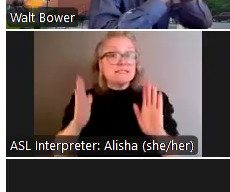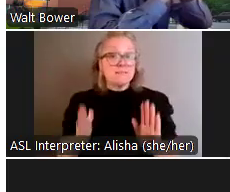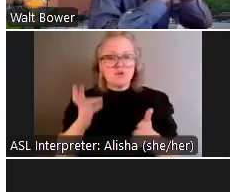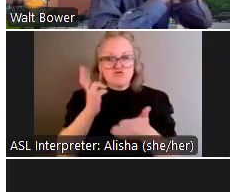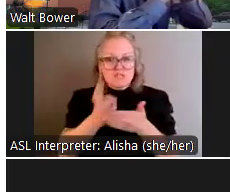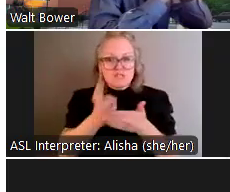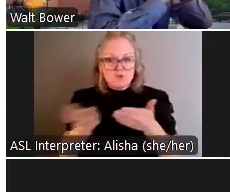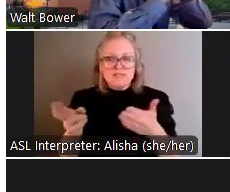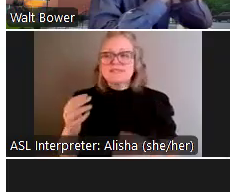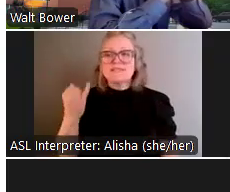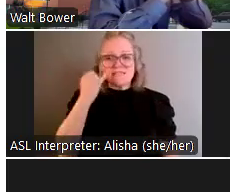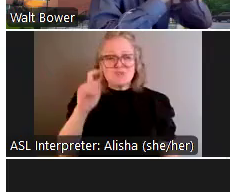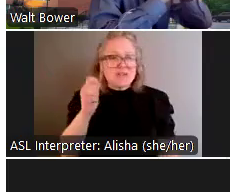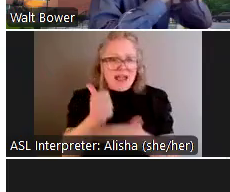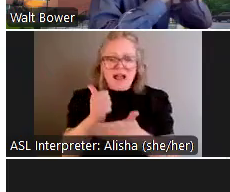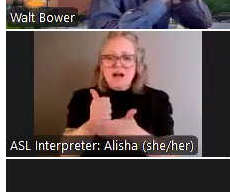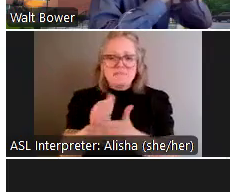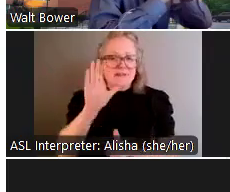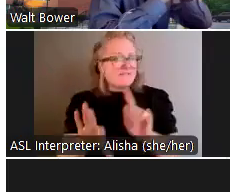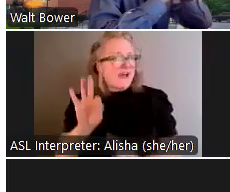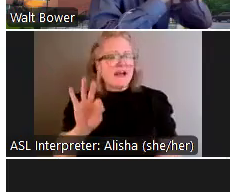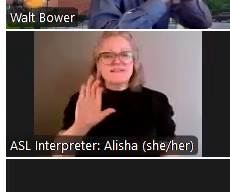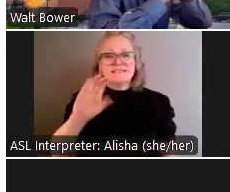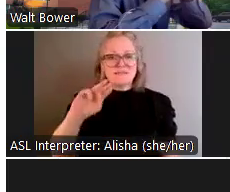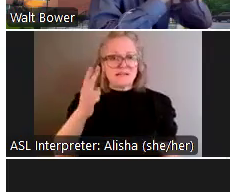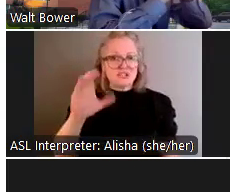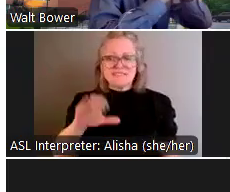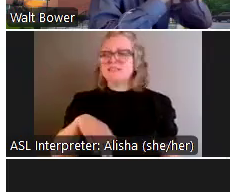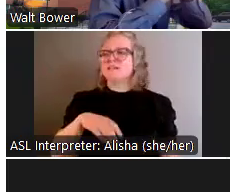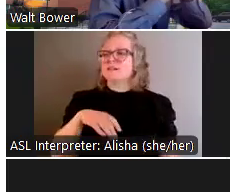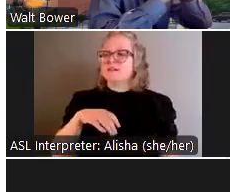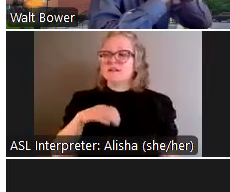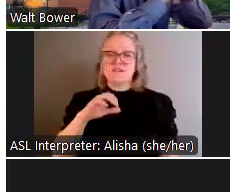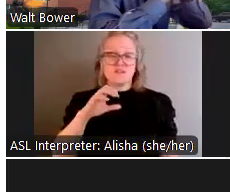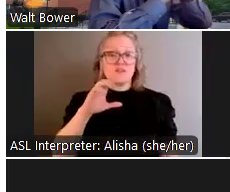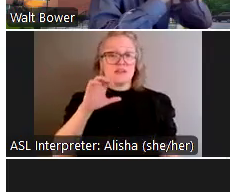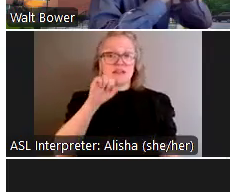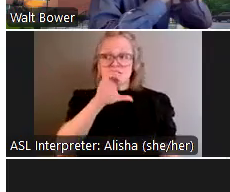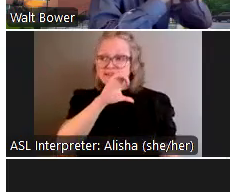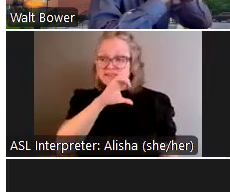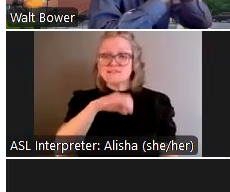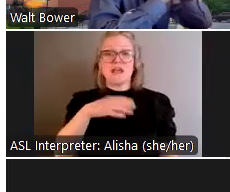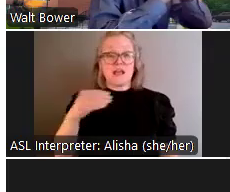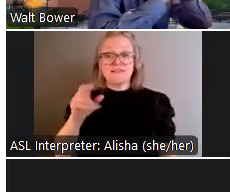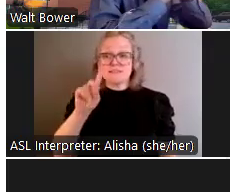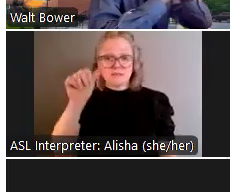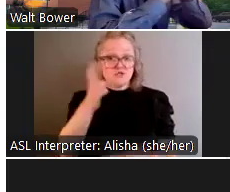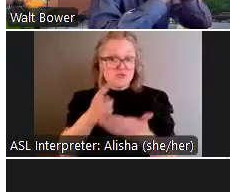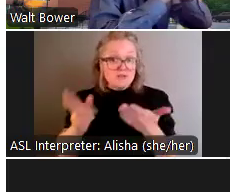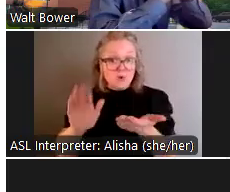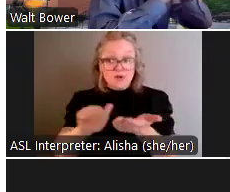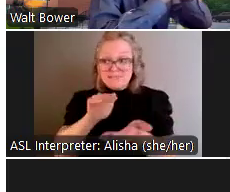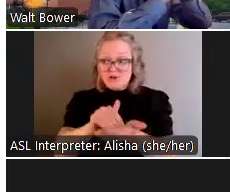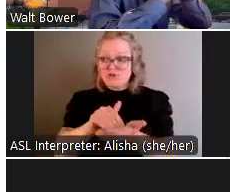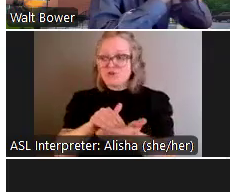help finding a community mental health center, the Aging and Disability Resource Center. So, here's